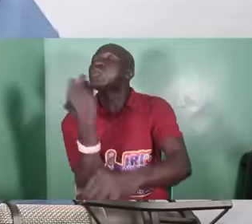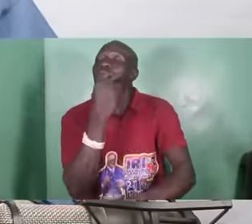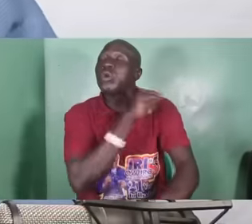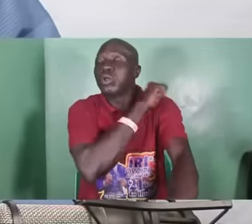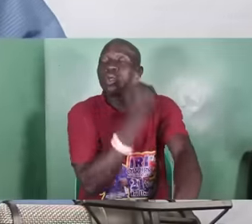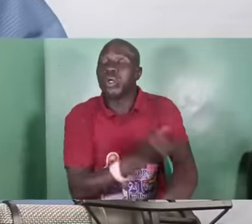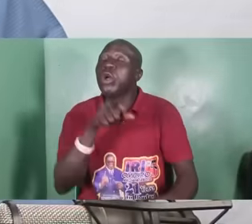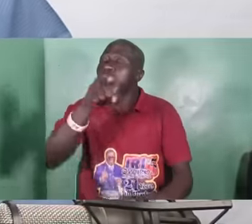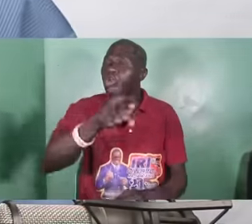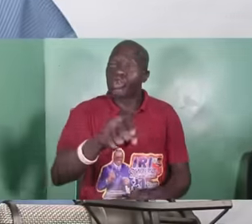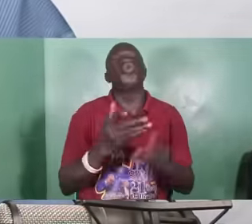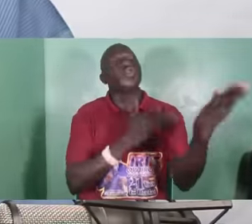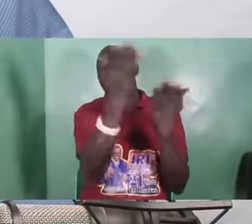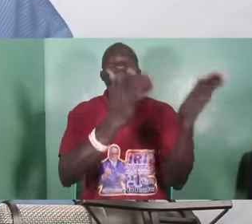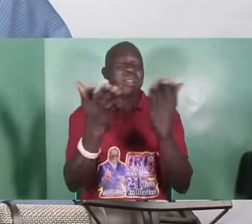I